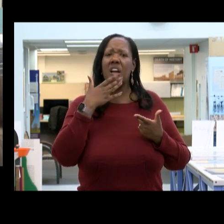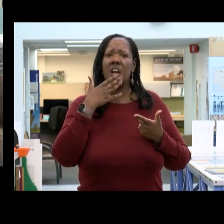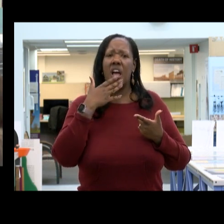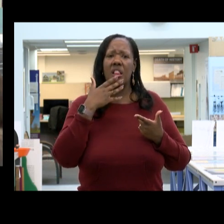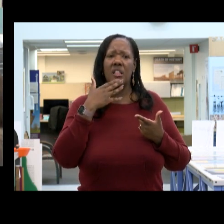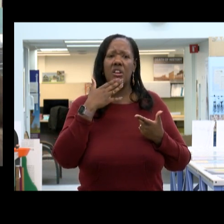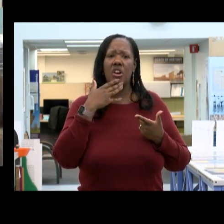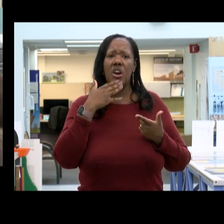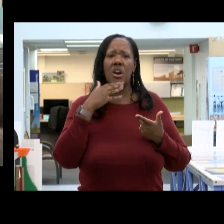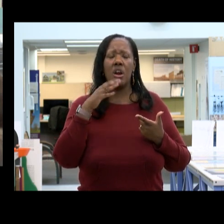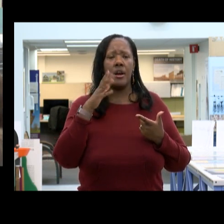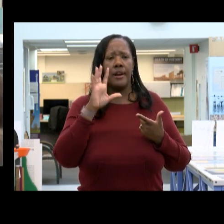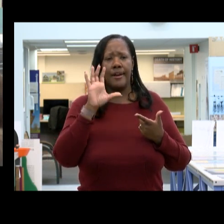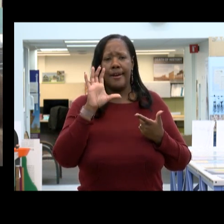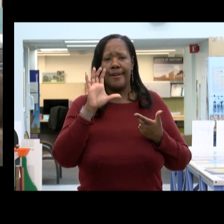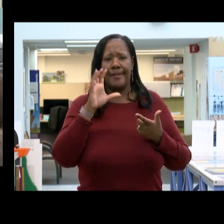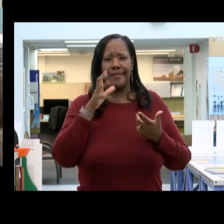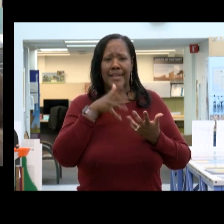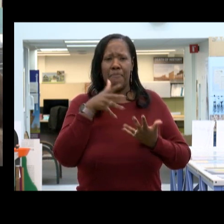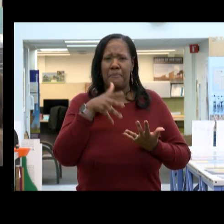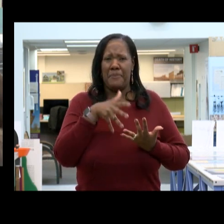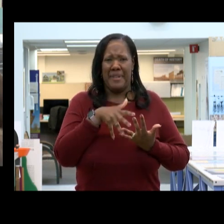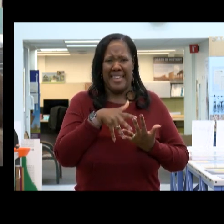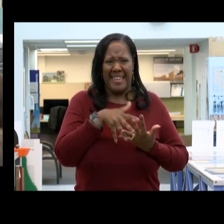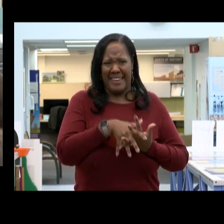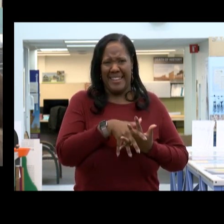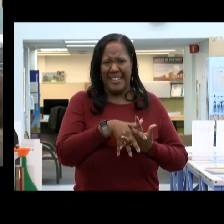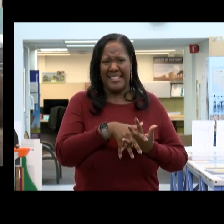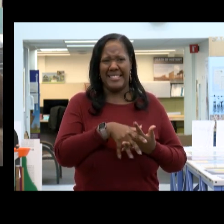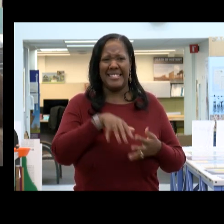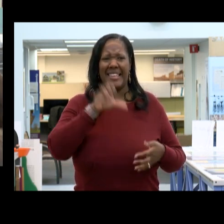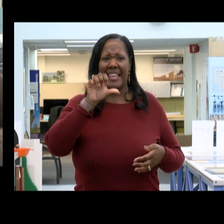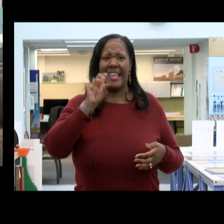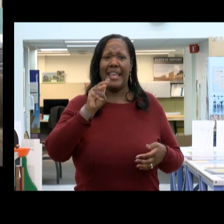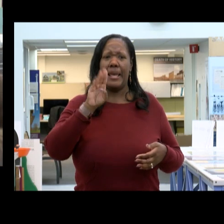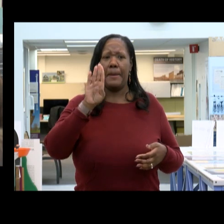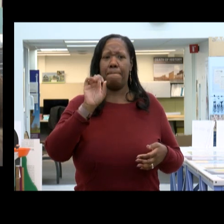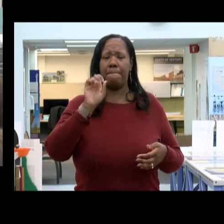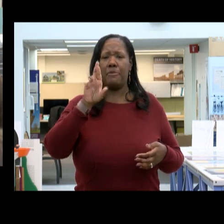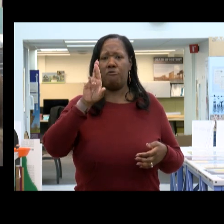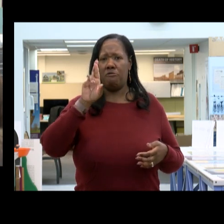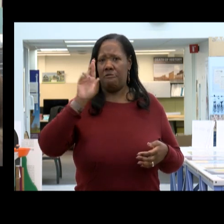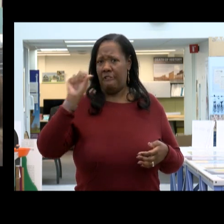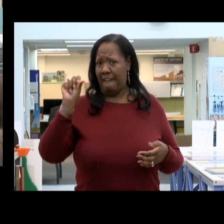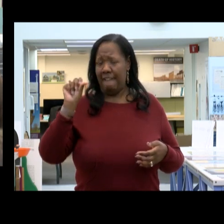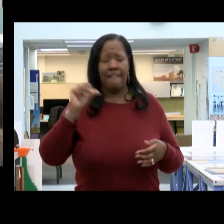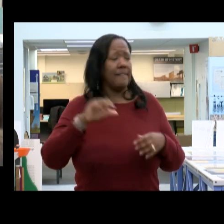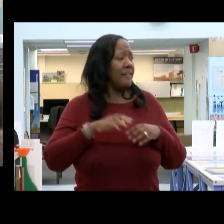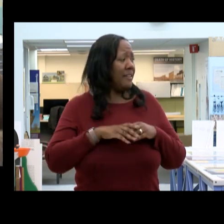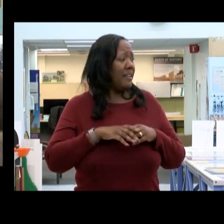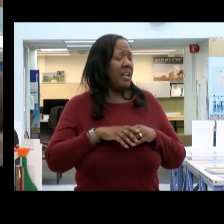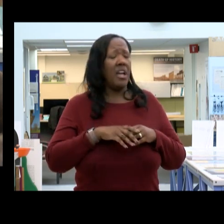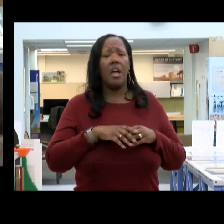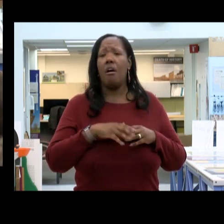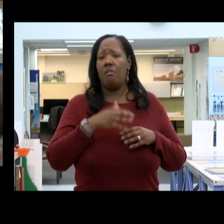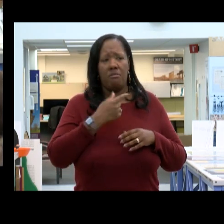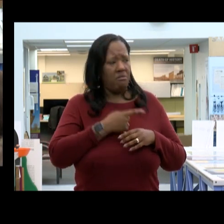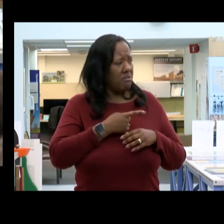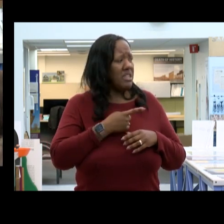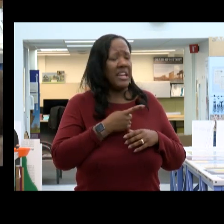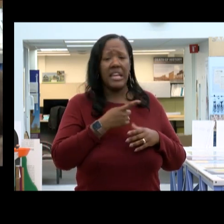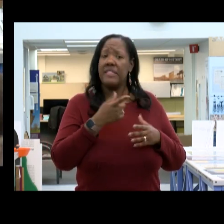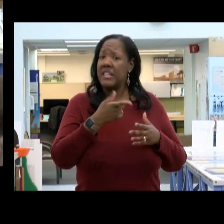on that as well. So, you know, we're trying to get some of the features of the MDF, which is a black edge, a